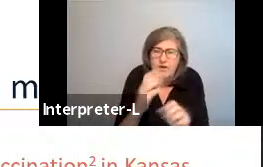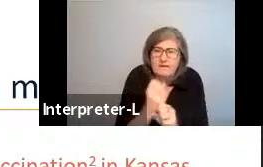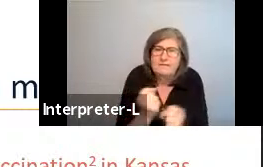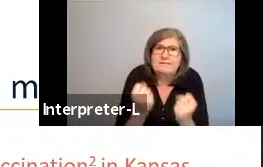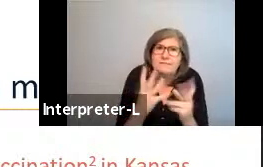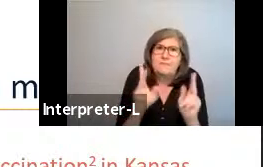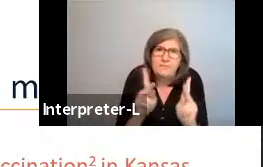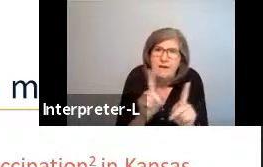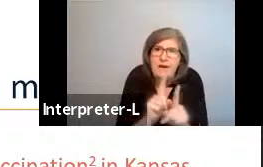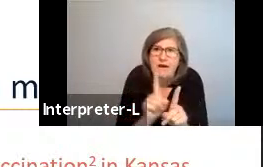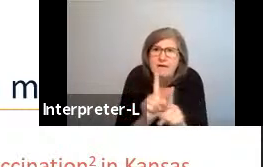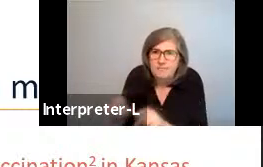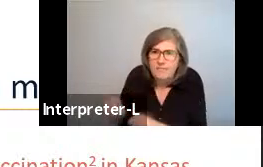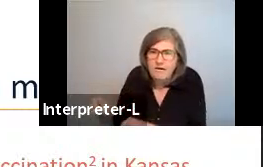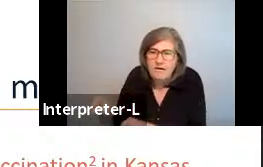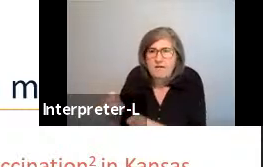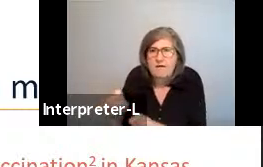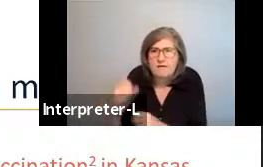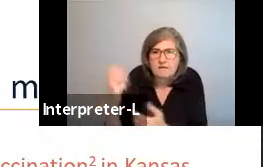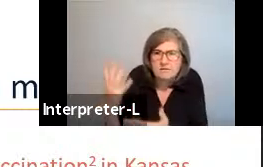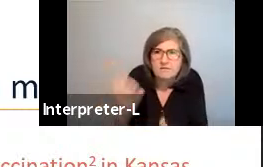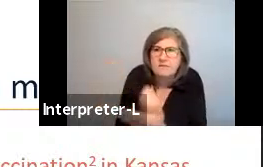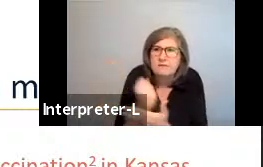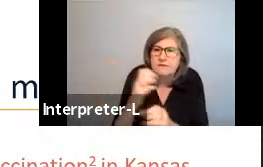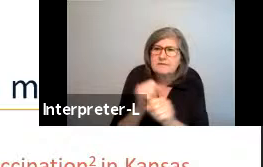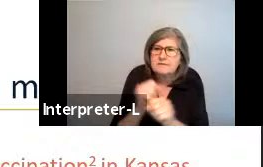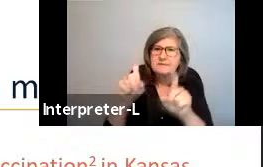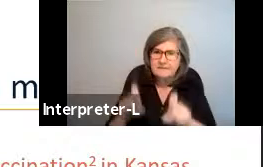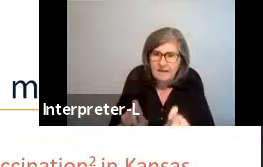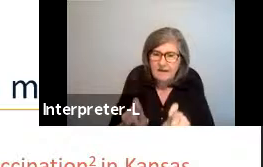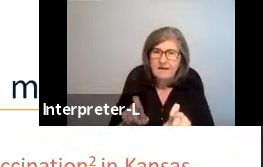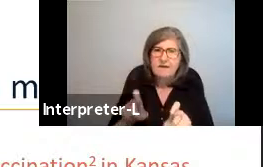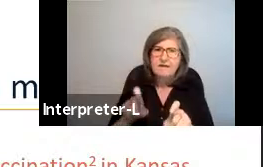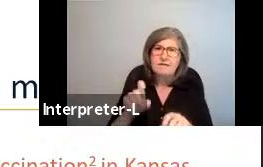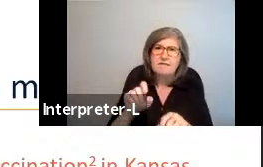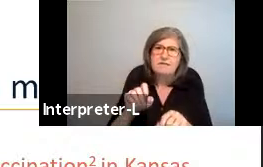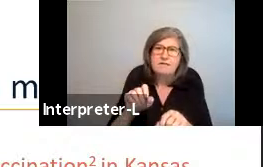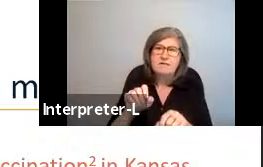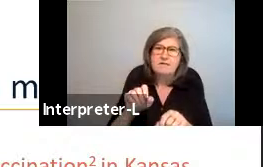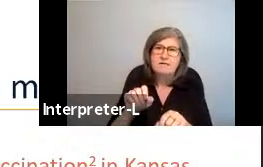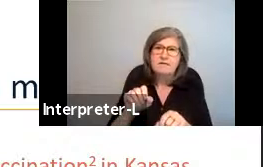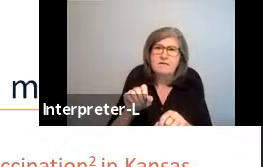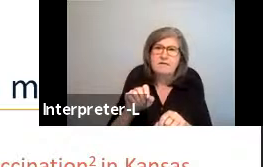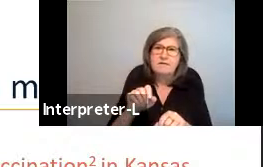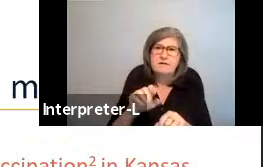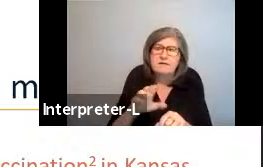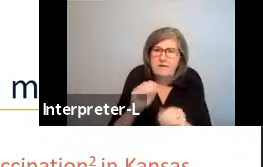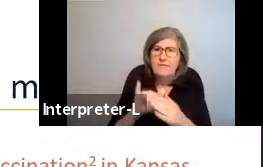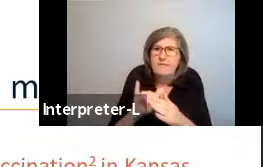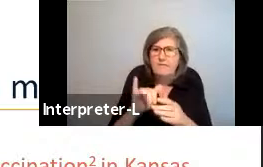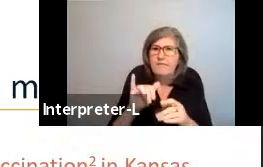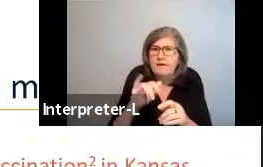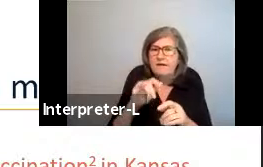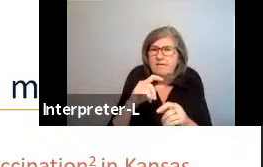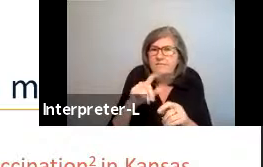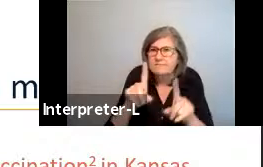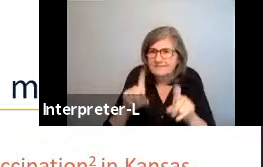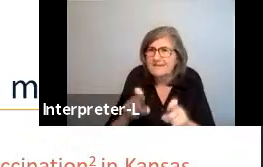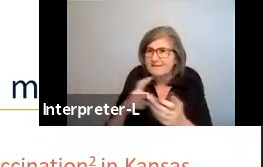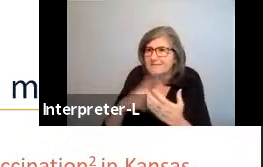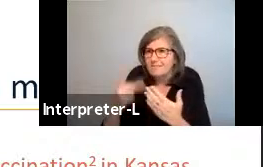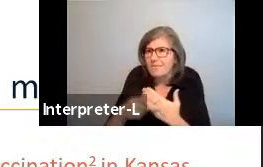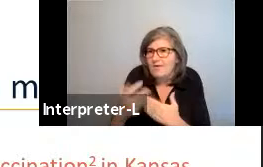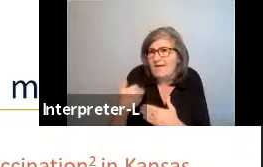folks to take advantage of testing, and certainly the testing programs that are